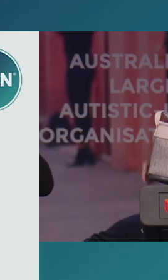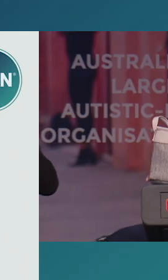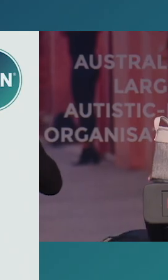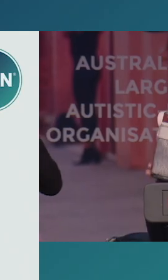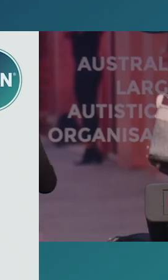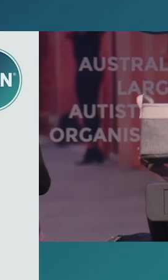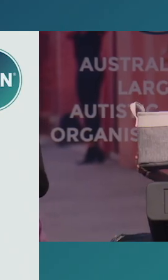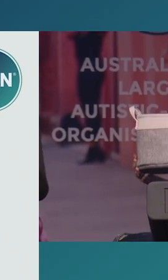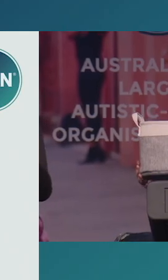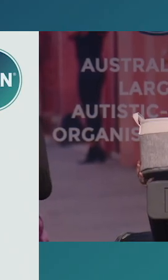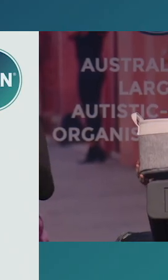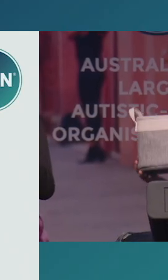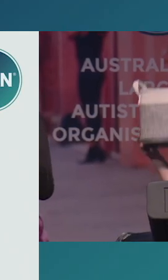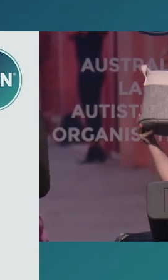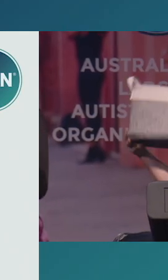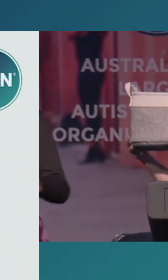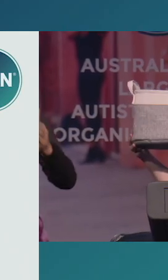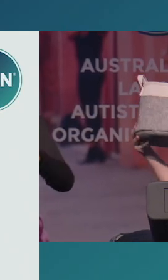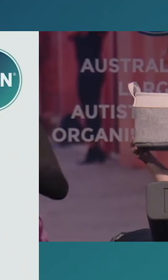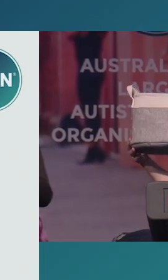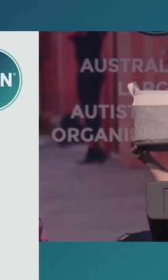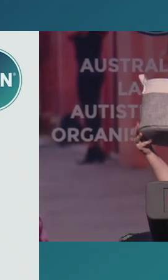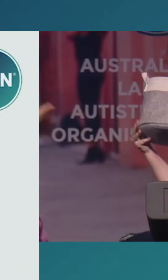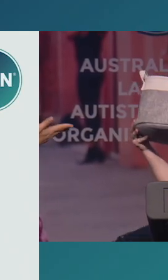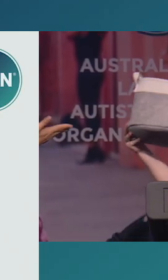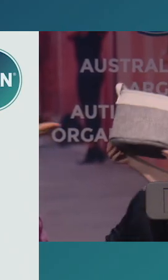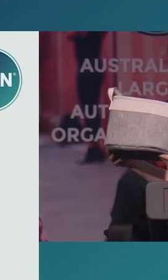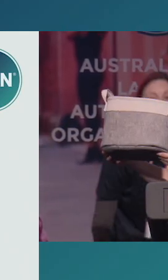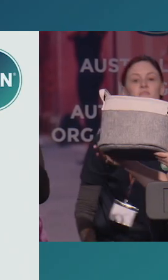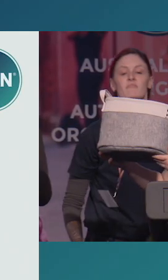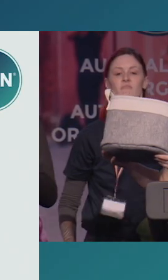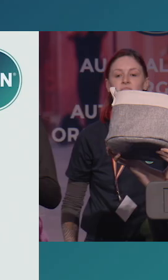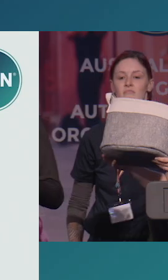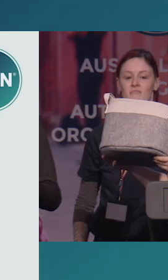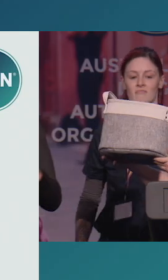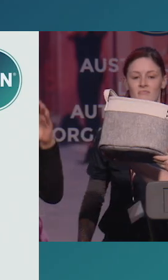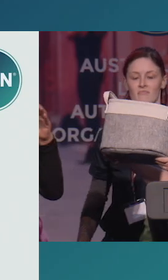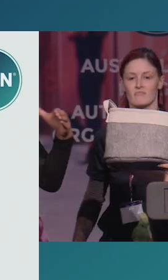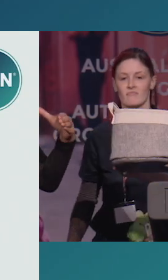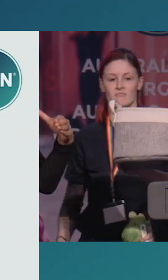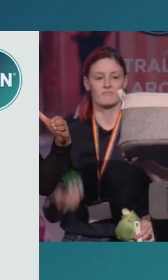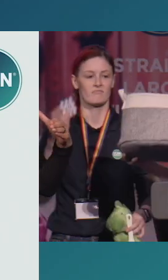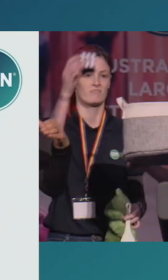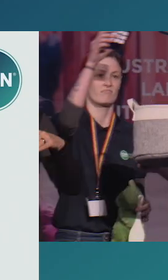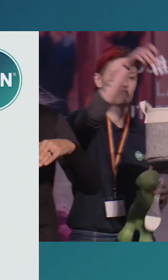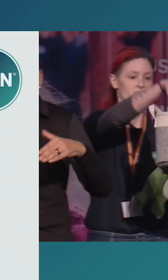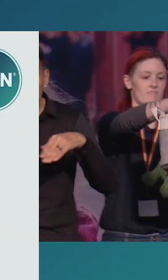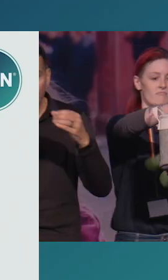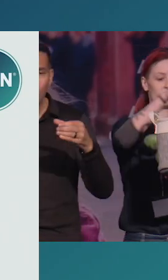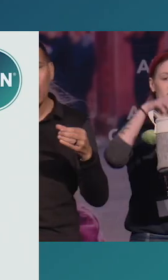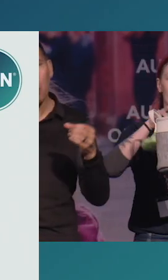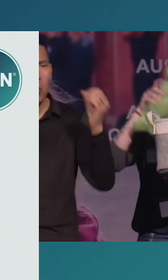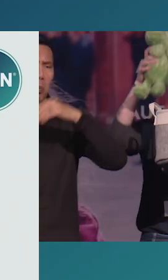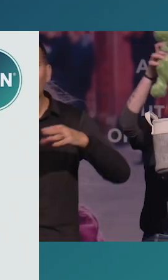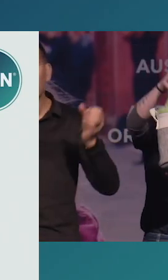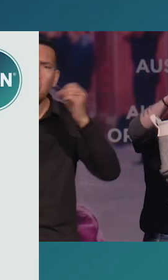functioning as a basket. And this basket is your brain. Every day it has to add new items